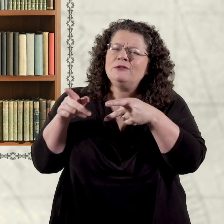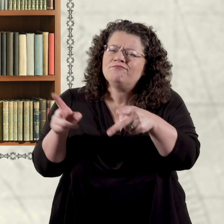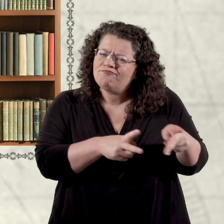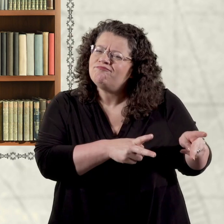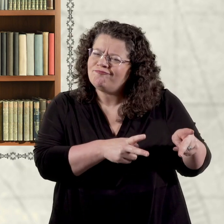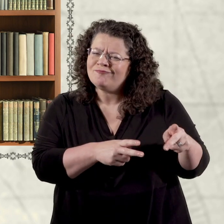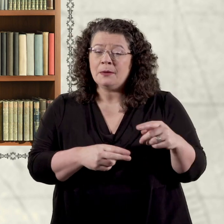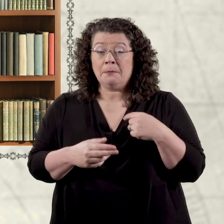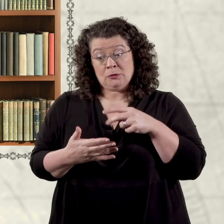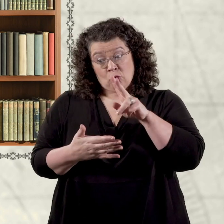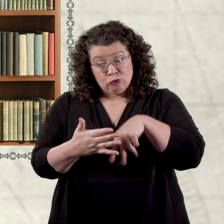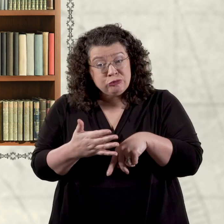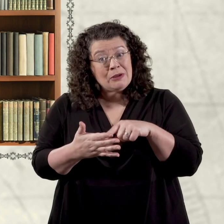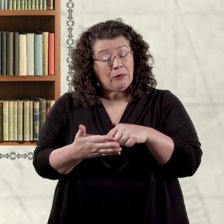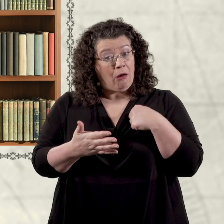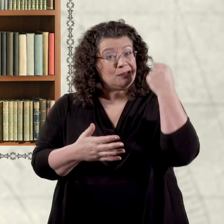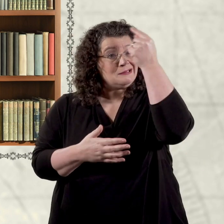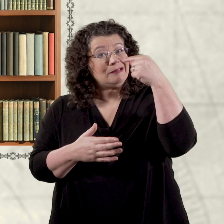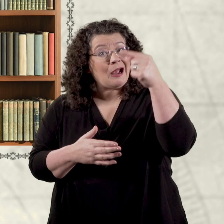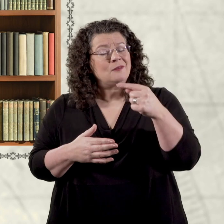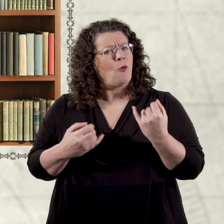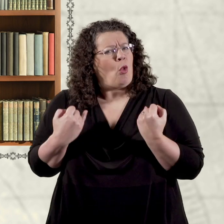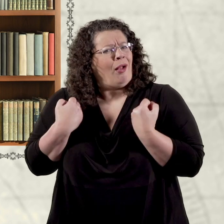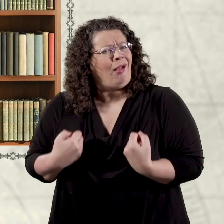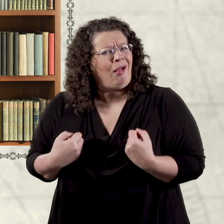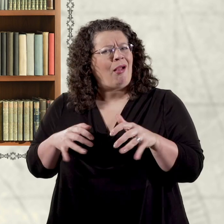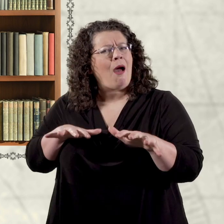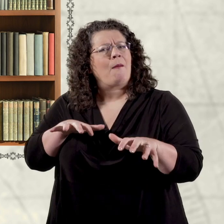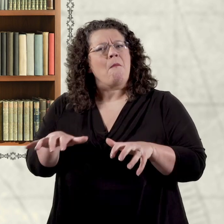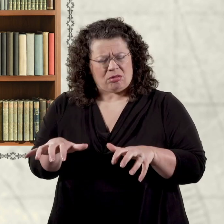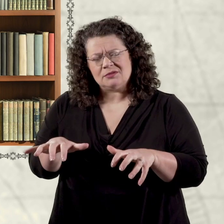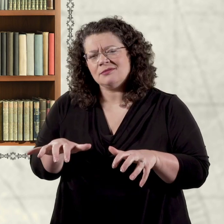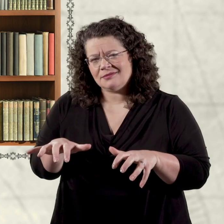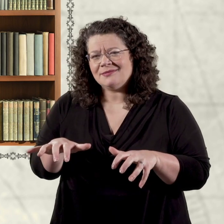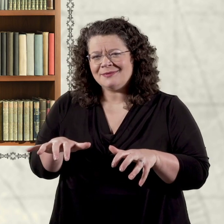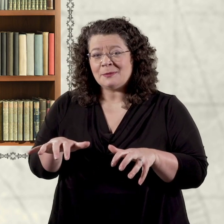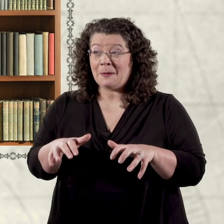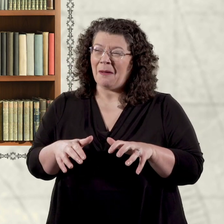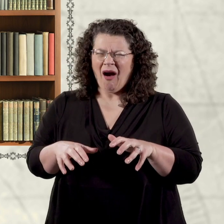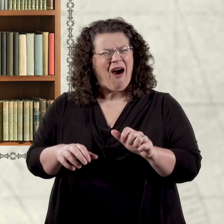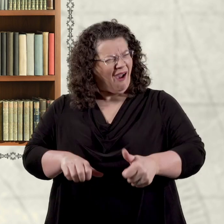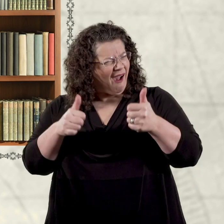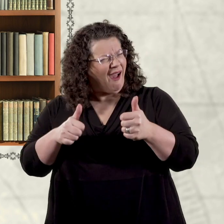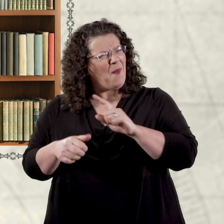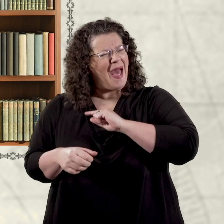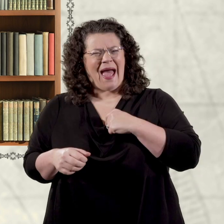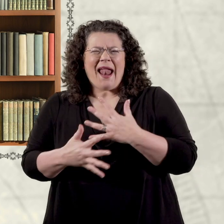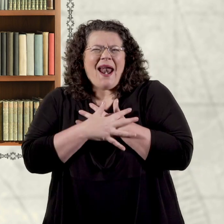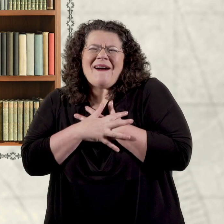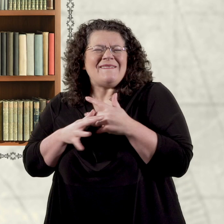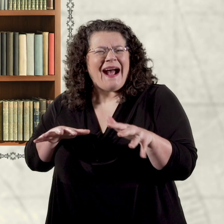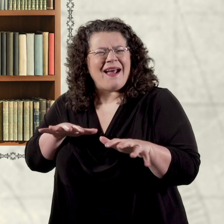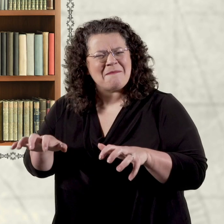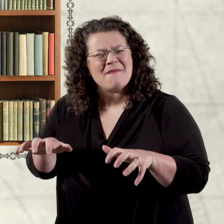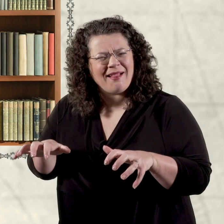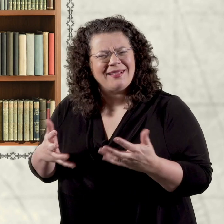I've also read that I was the saint for sick and injured animals, which makes sense because I love animals. And